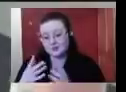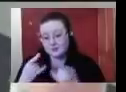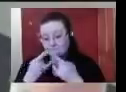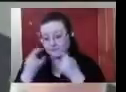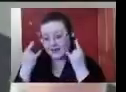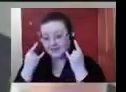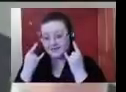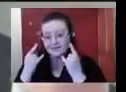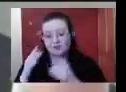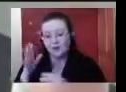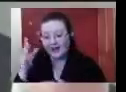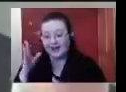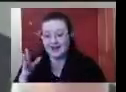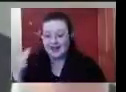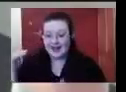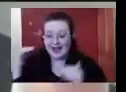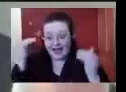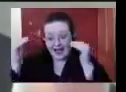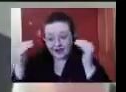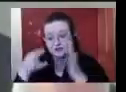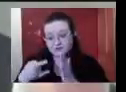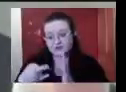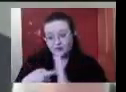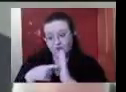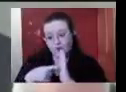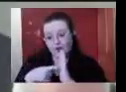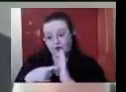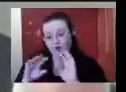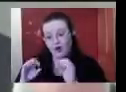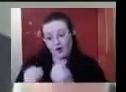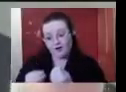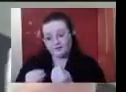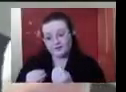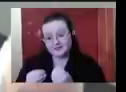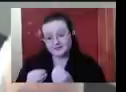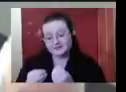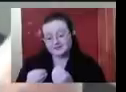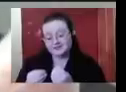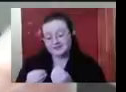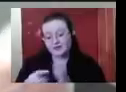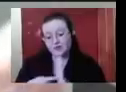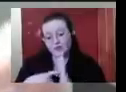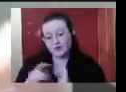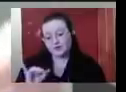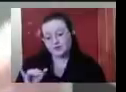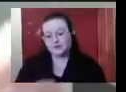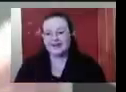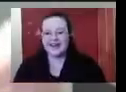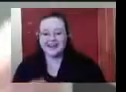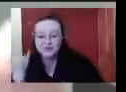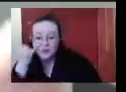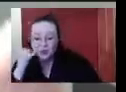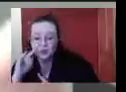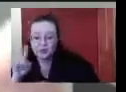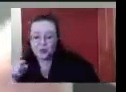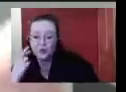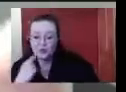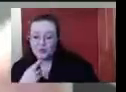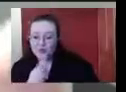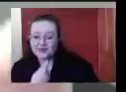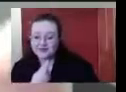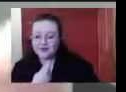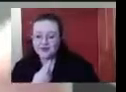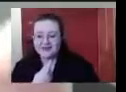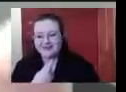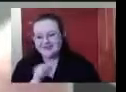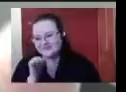in place at your office space. And for indoor dining, this is a non-essential activity, and public health continues to